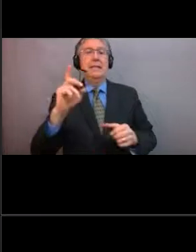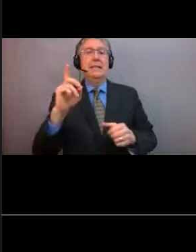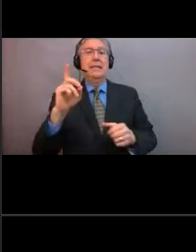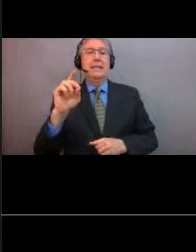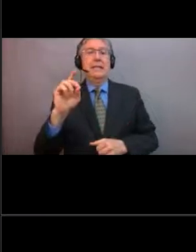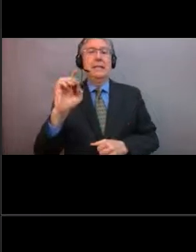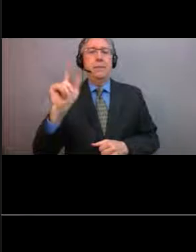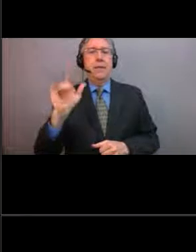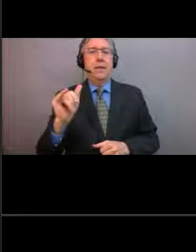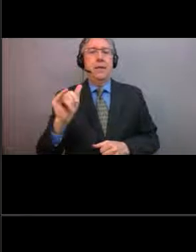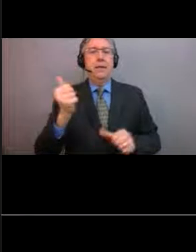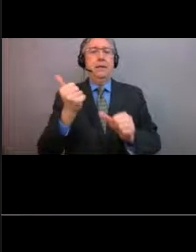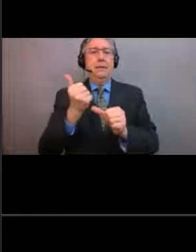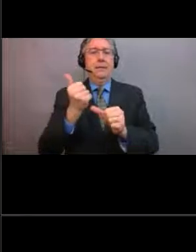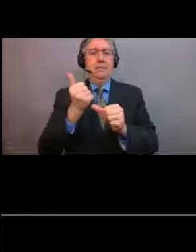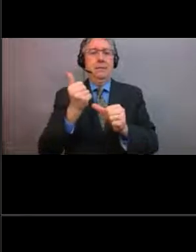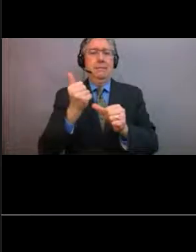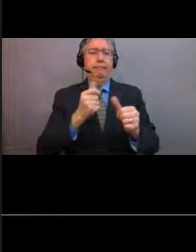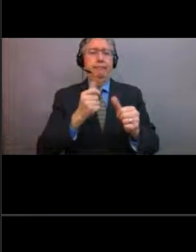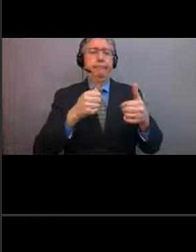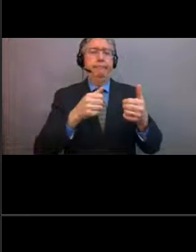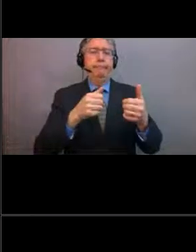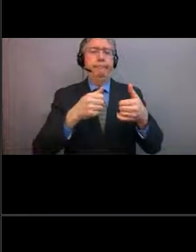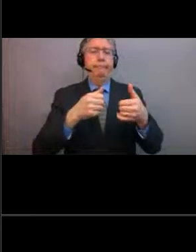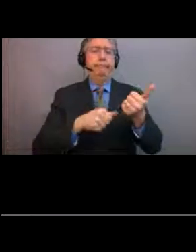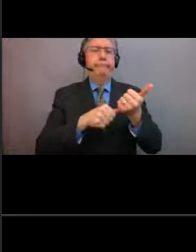with the awards. Gary, thank you very much.